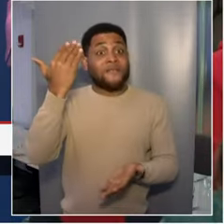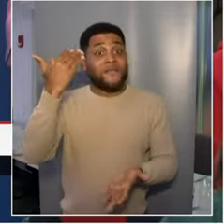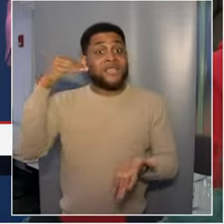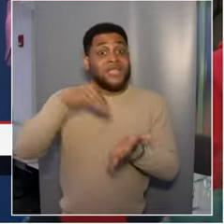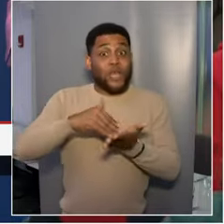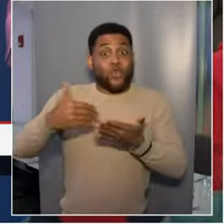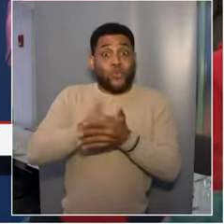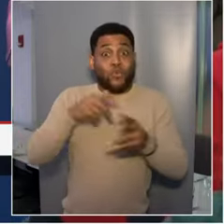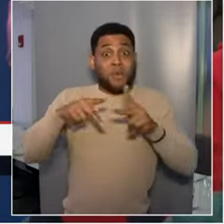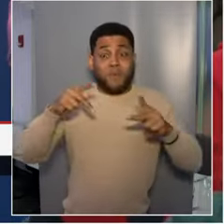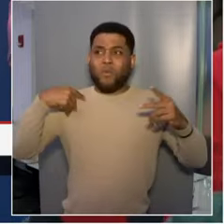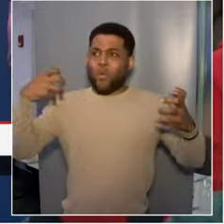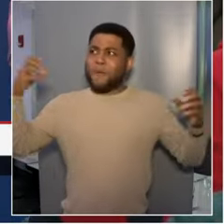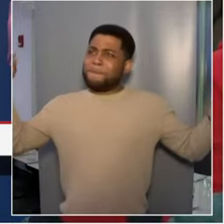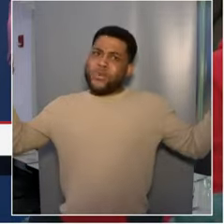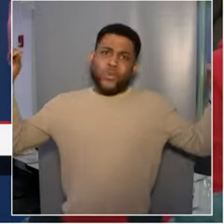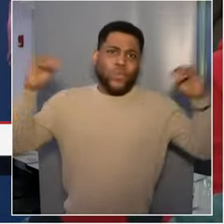manageable kind of number.